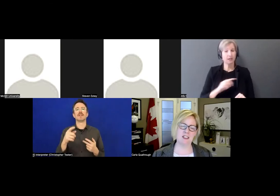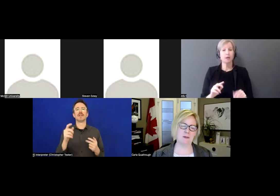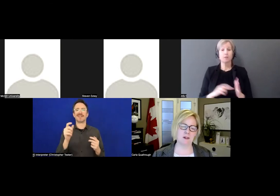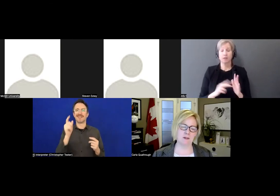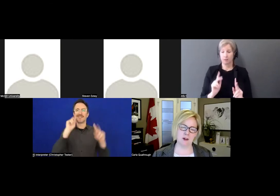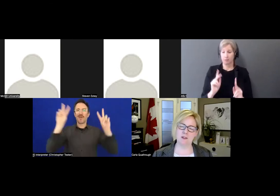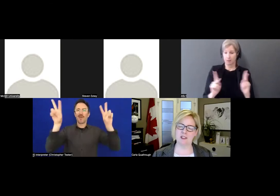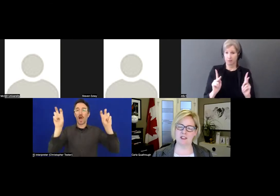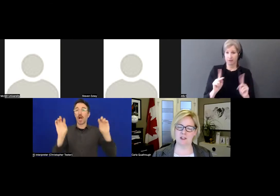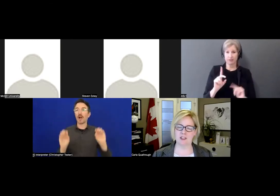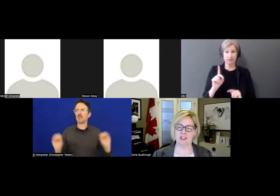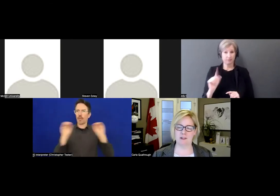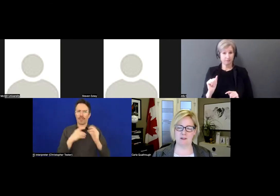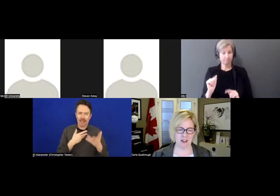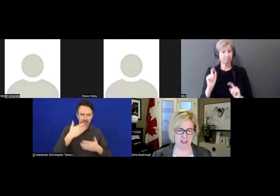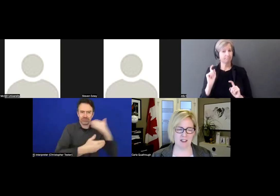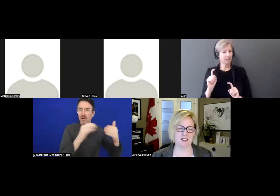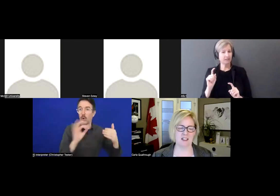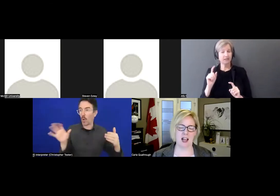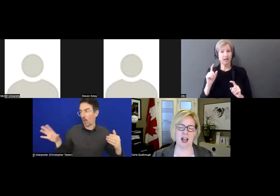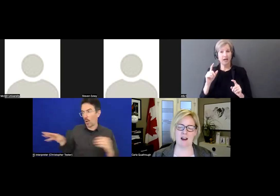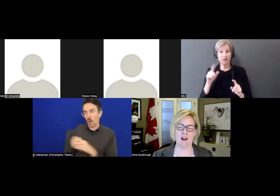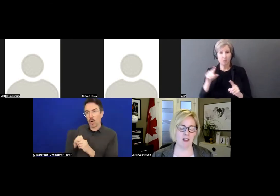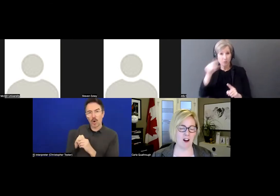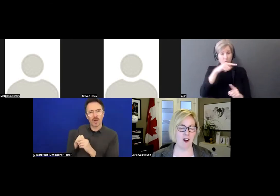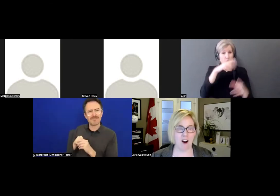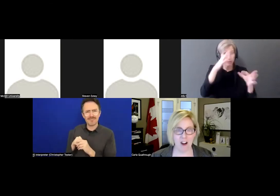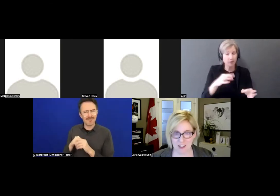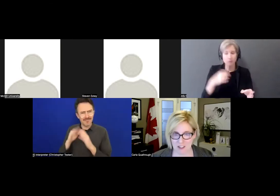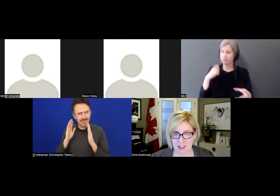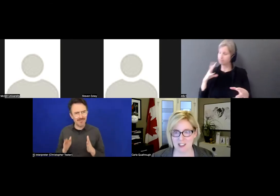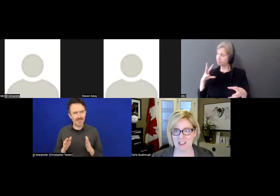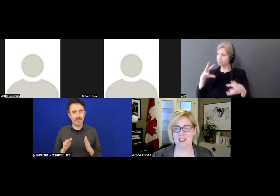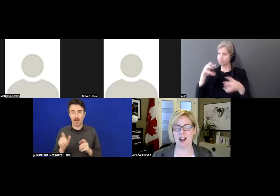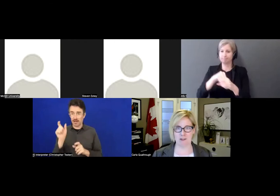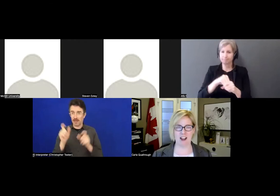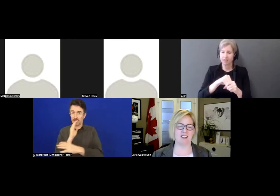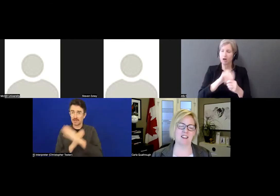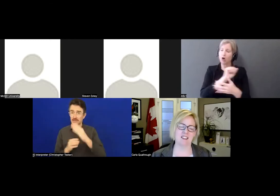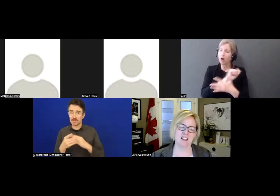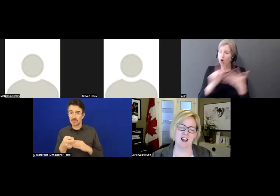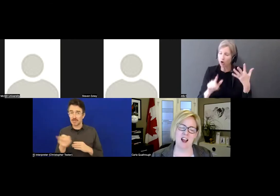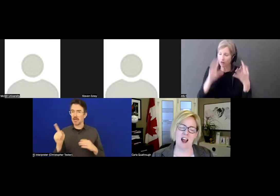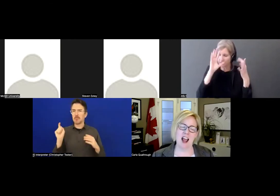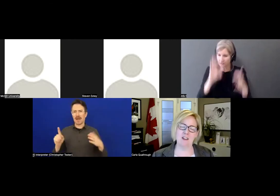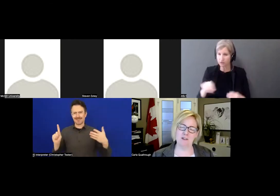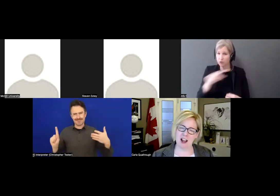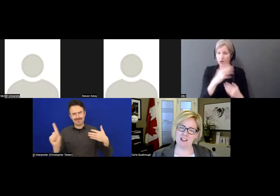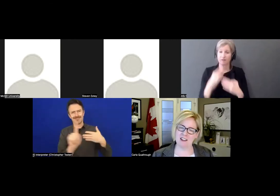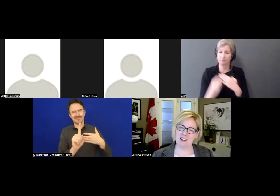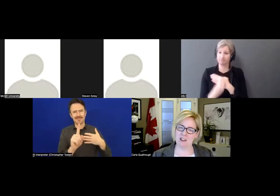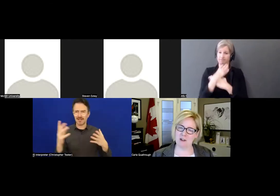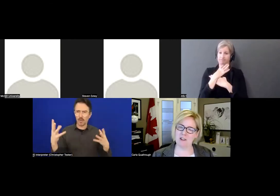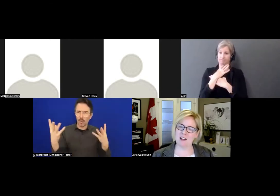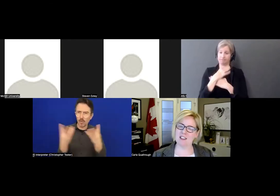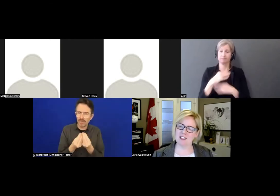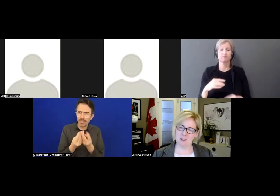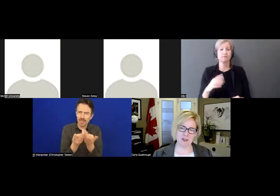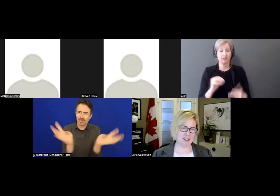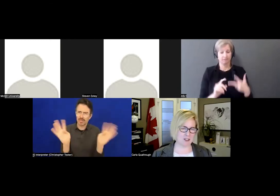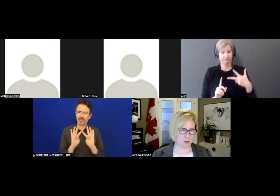need to be involved in decisions that affect us, and that all decisions affect us. And the fact that third,